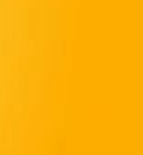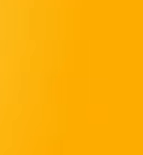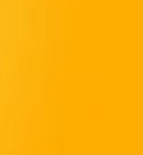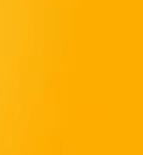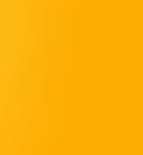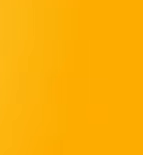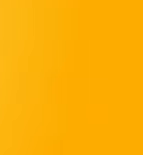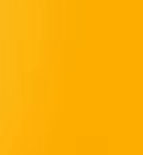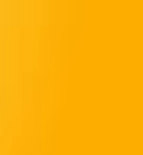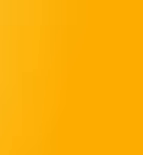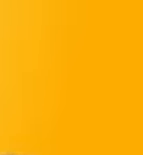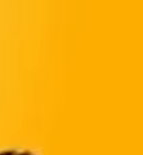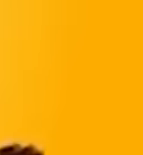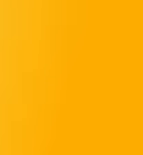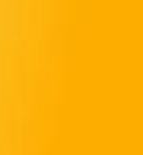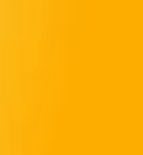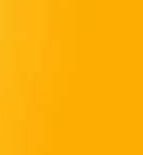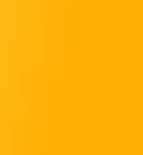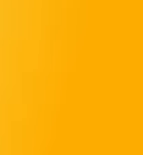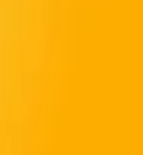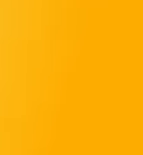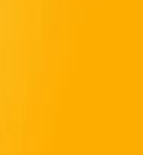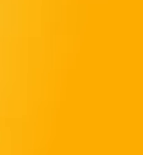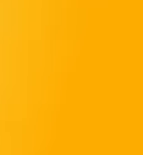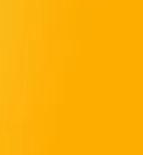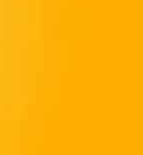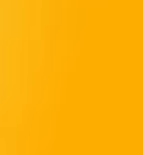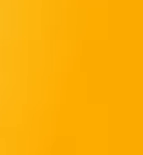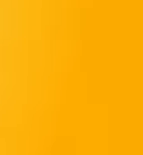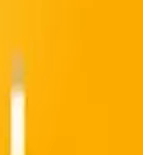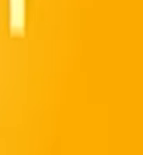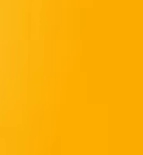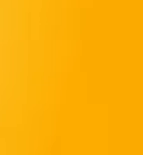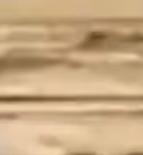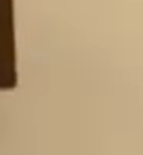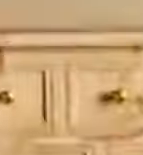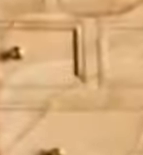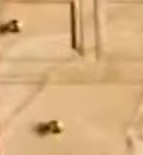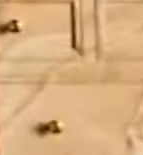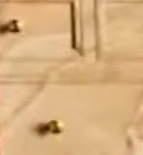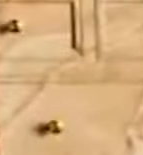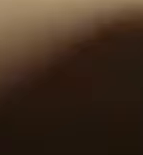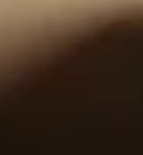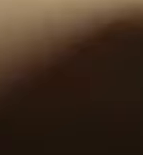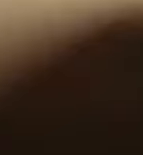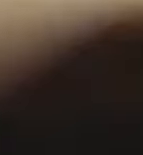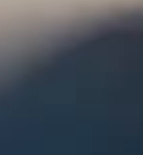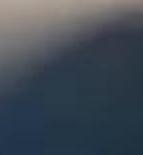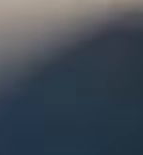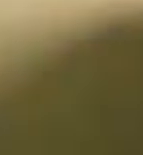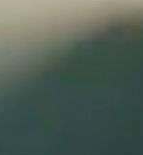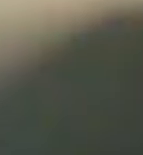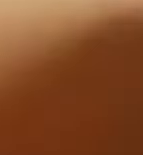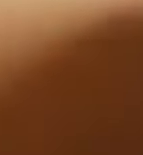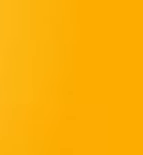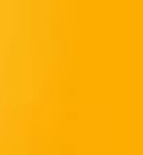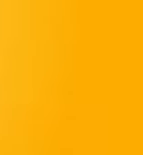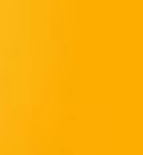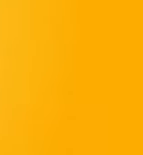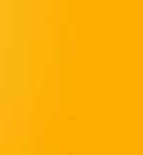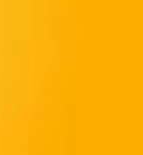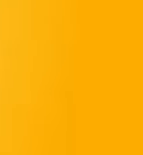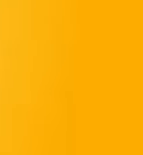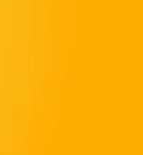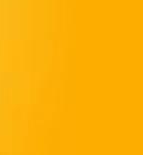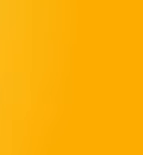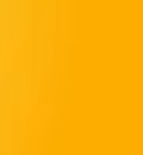you're a first-time payer, you get another SMS for your TV license. So legalize your entertainment from the comfort of your home. Pay